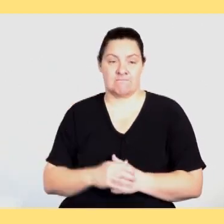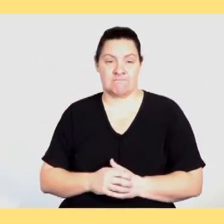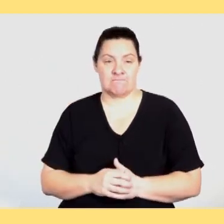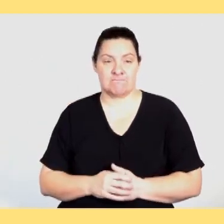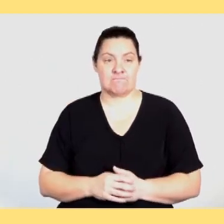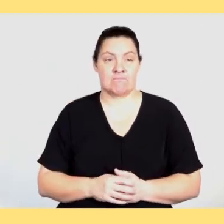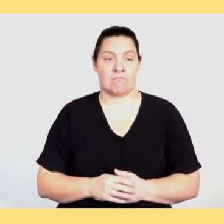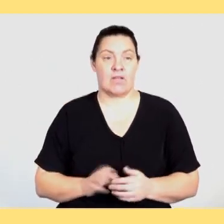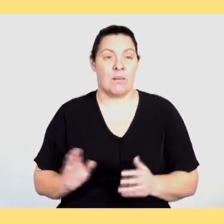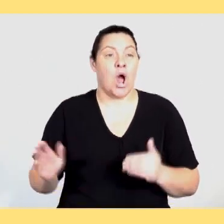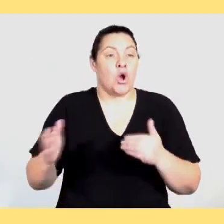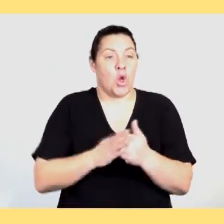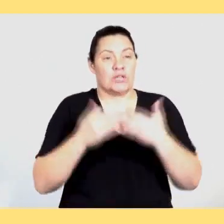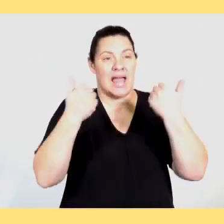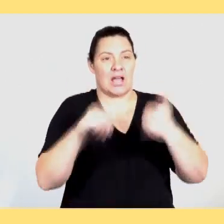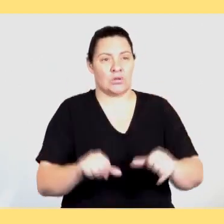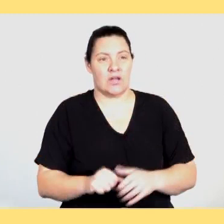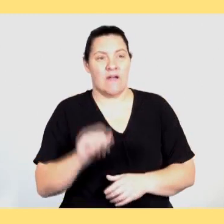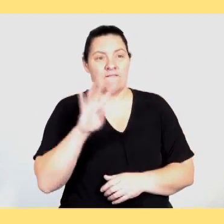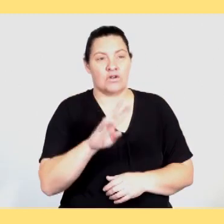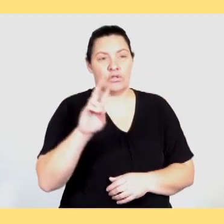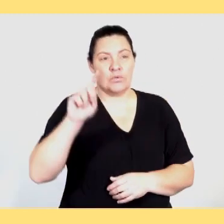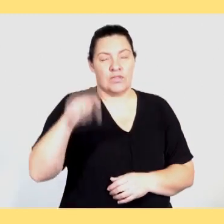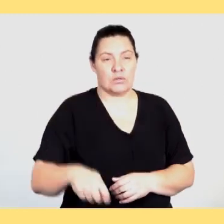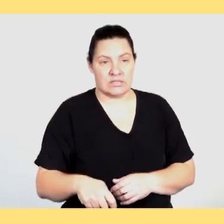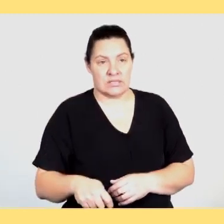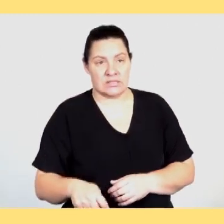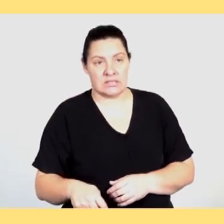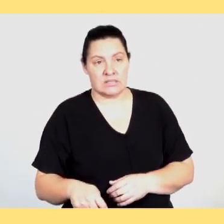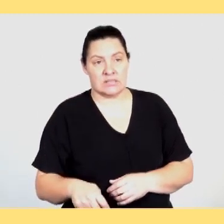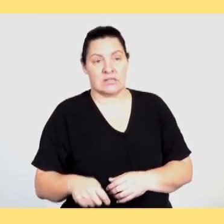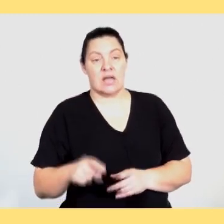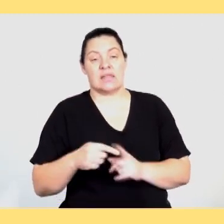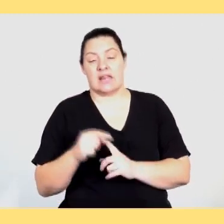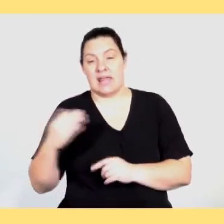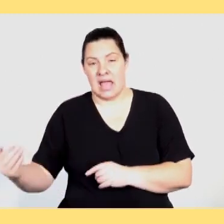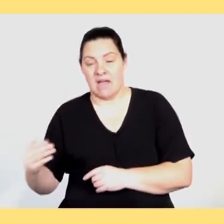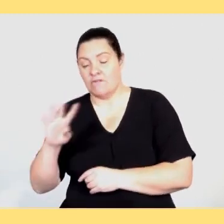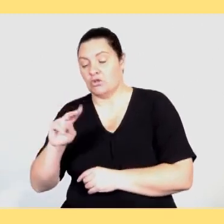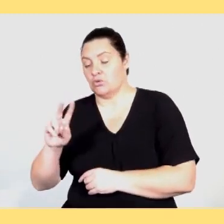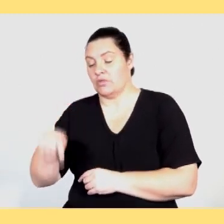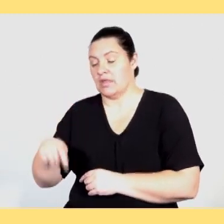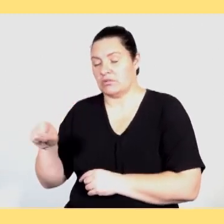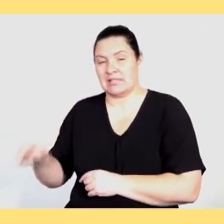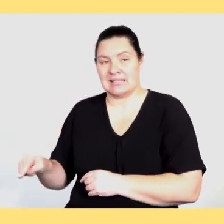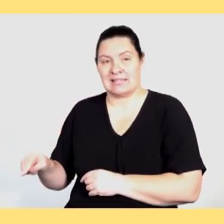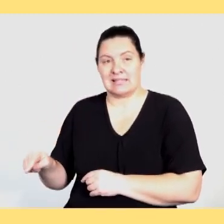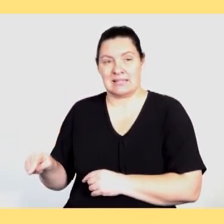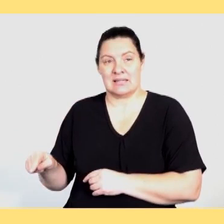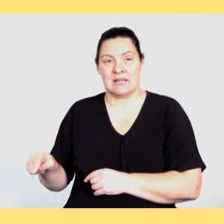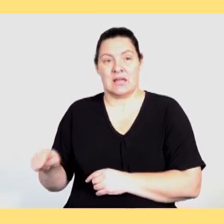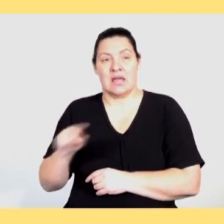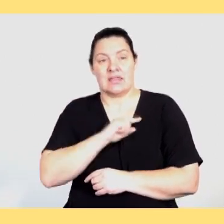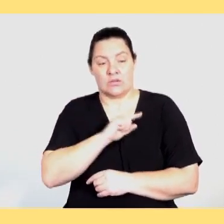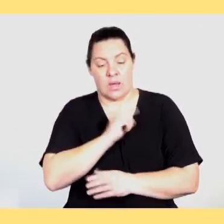35,650. And then we're closing off the ledger account. 42,000 here, and then here I have my 42,000 here. Therefore, here I'm going to